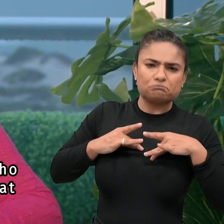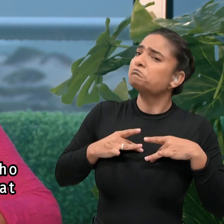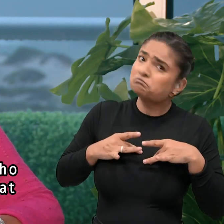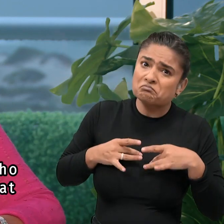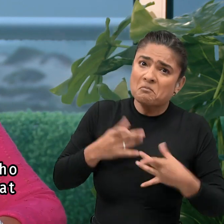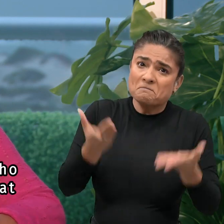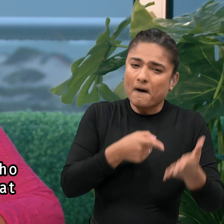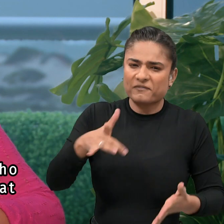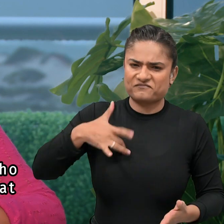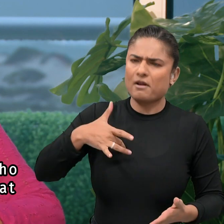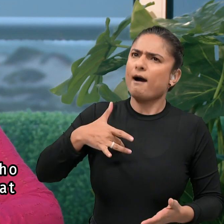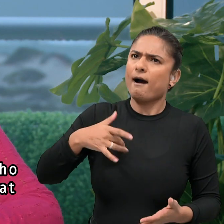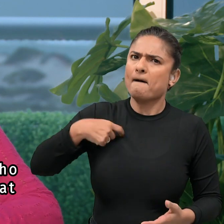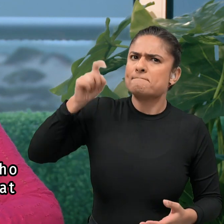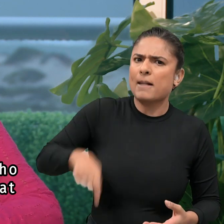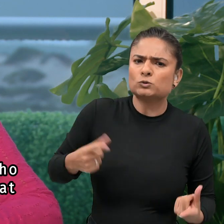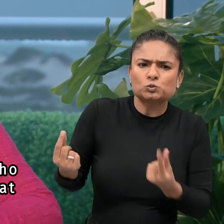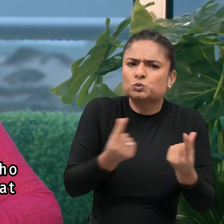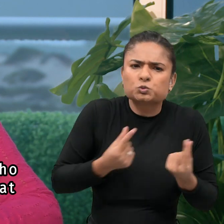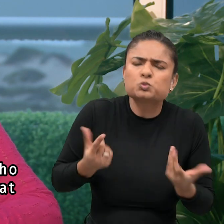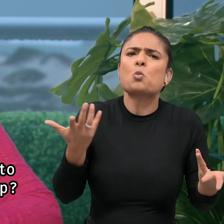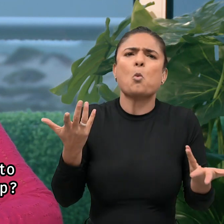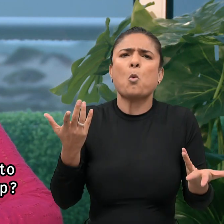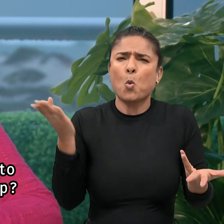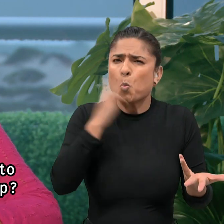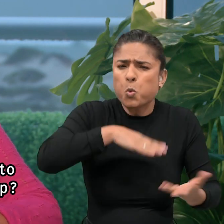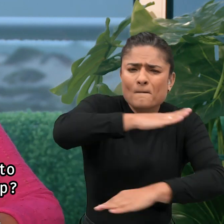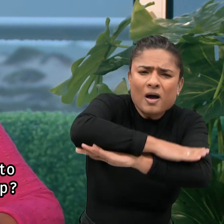who are aspiring artists, but maybe feel that,